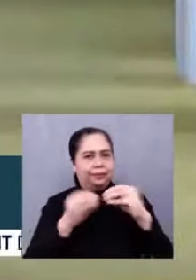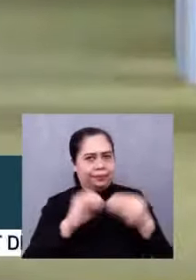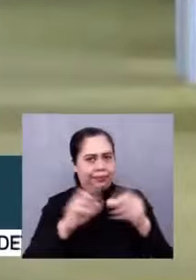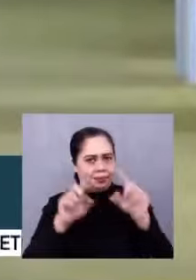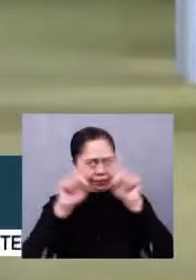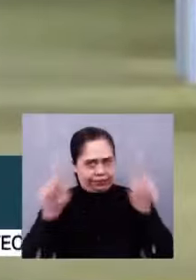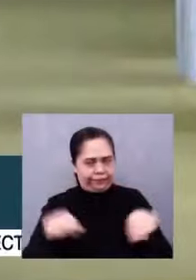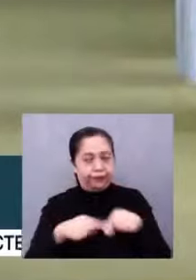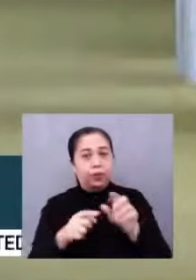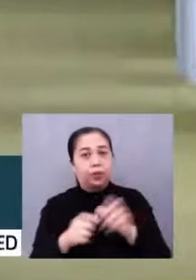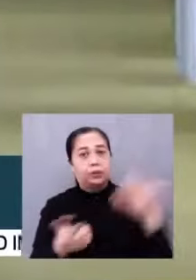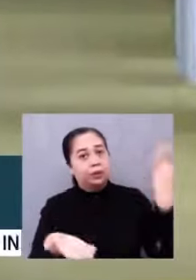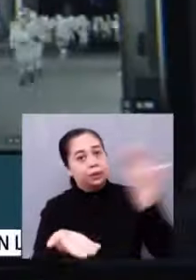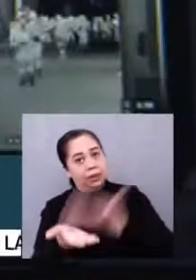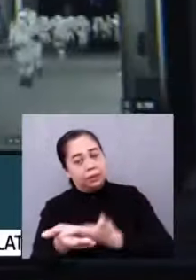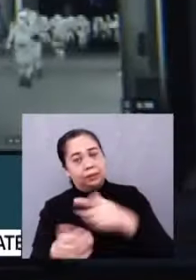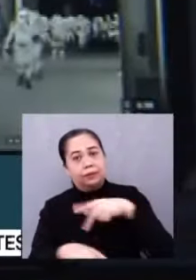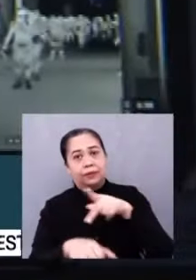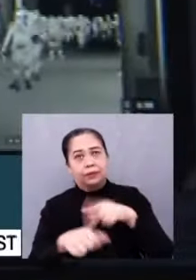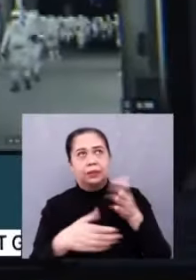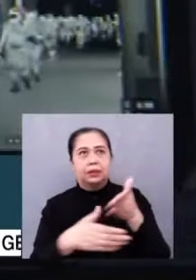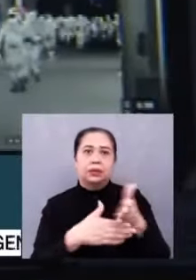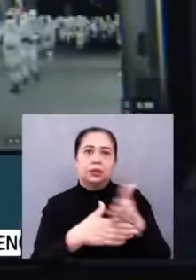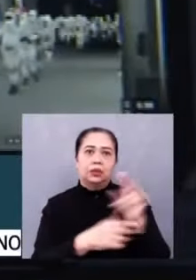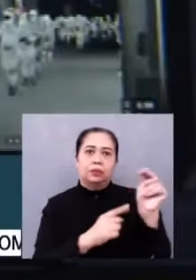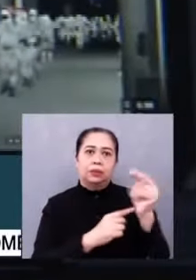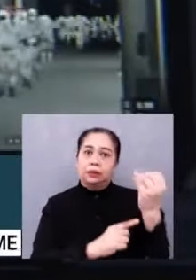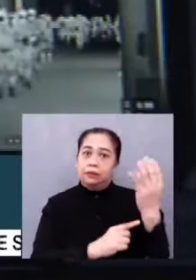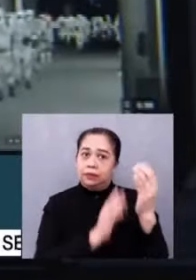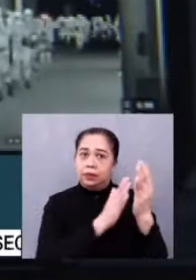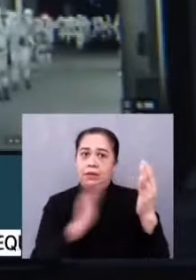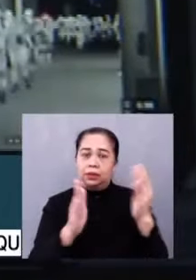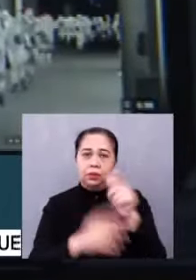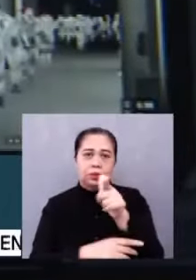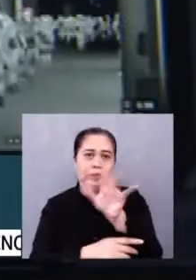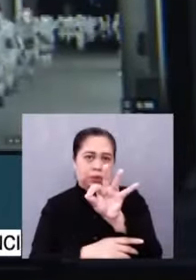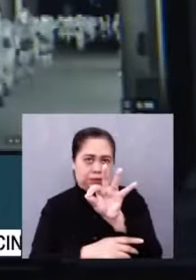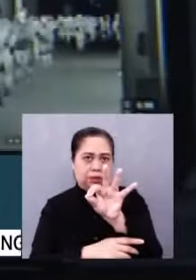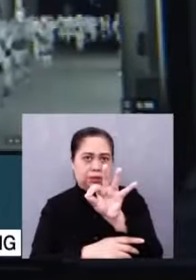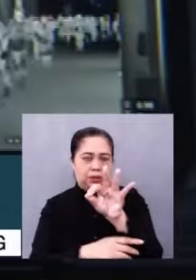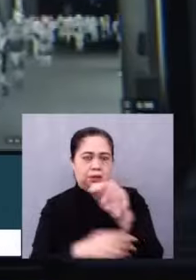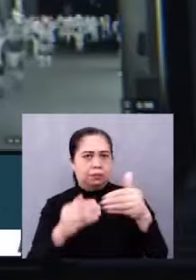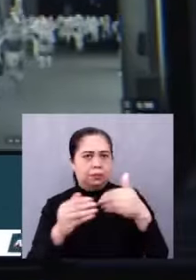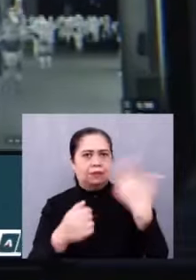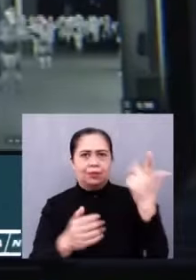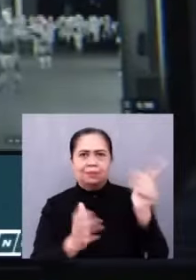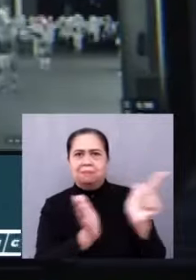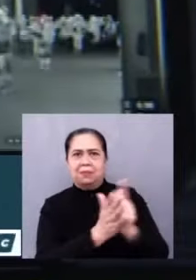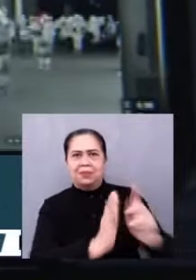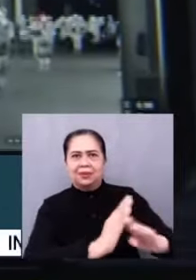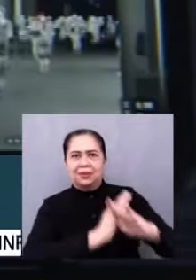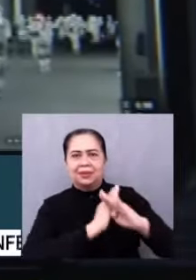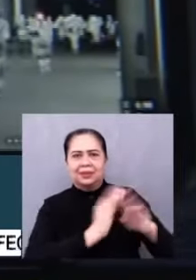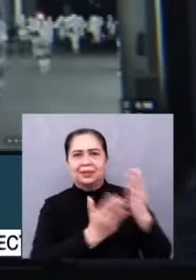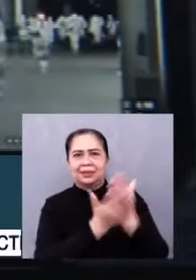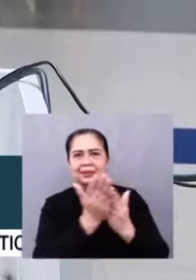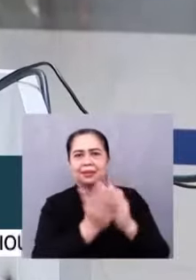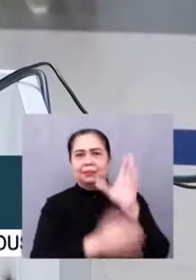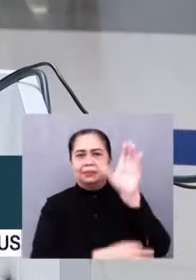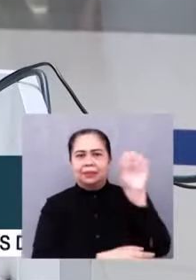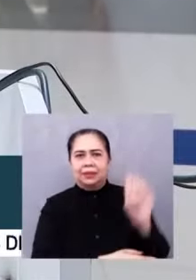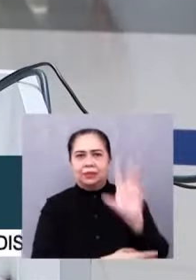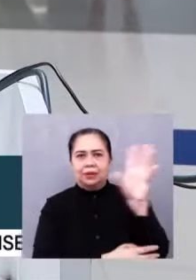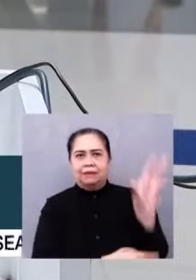They arrived in the country between November 15 and 29 before the travel ban on several African countries was